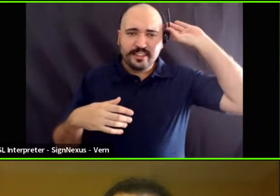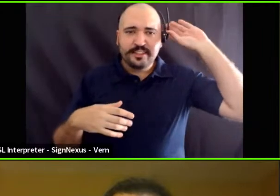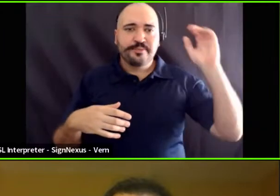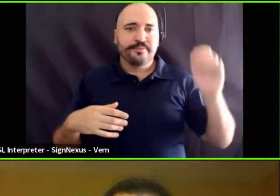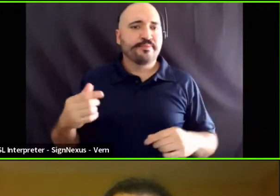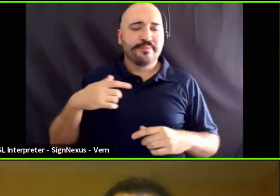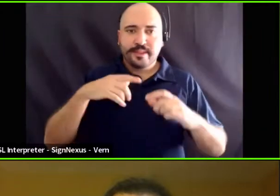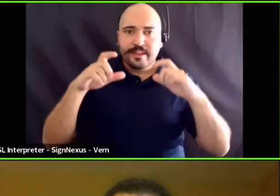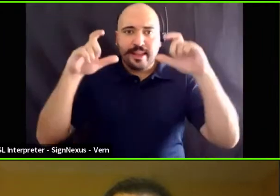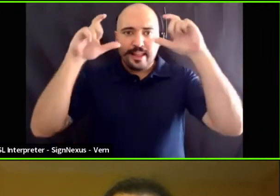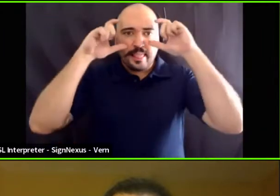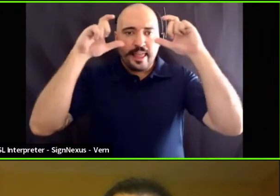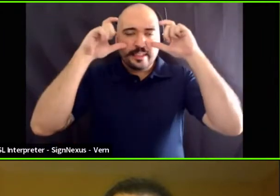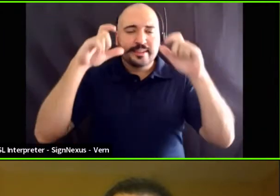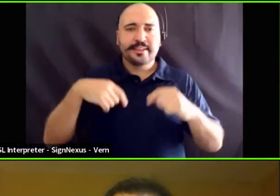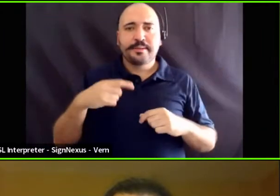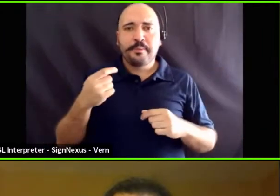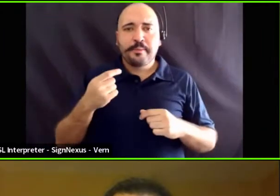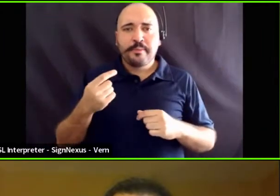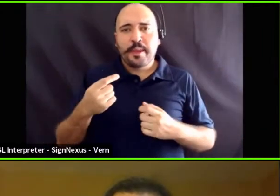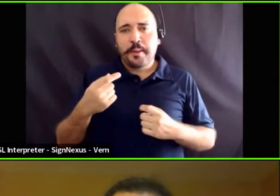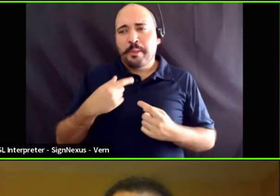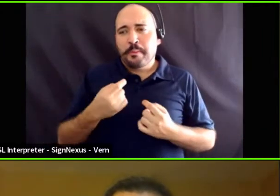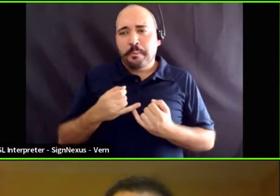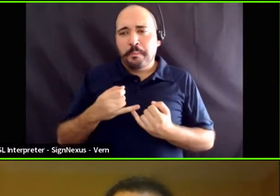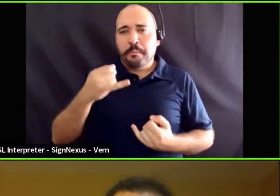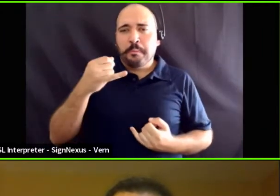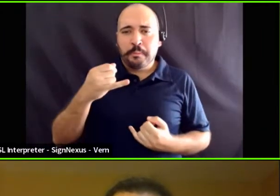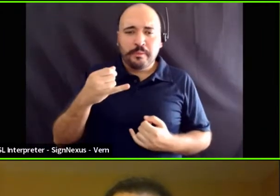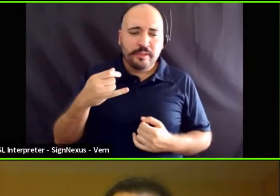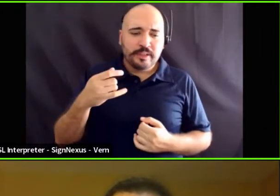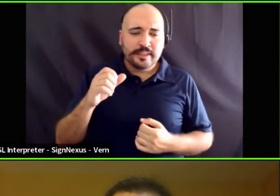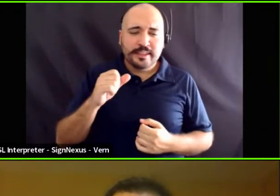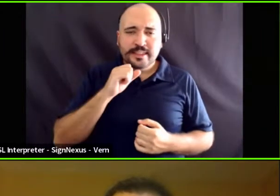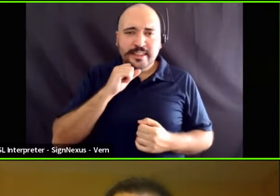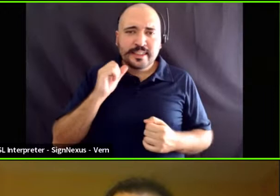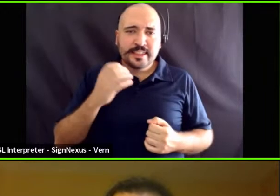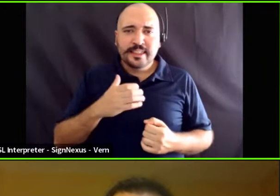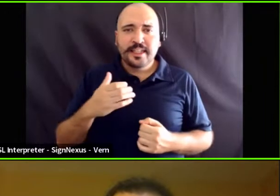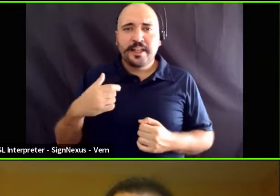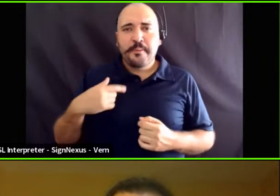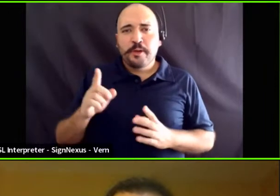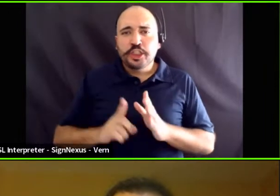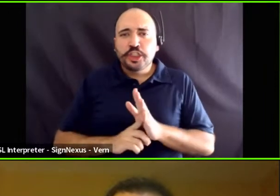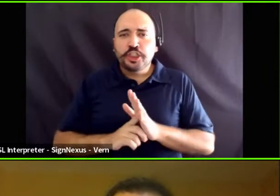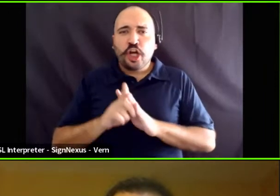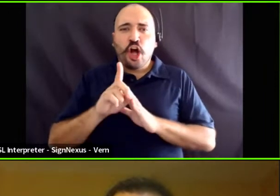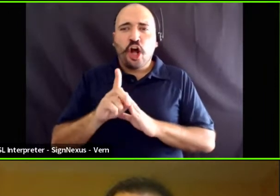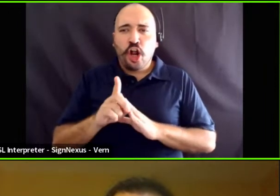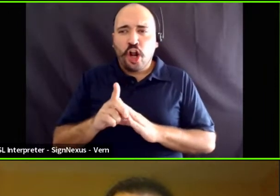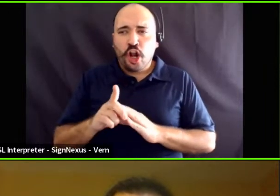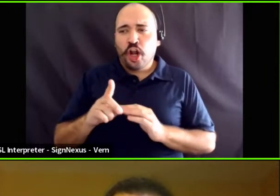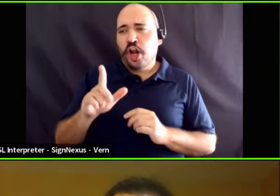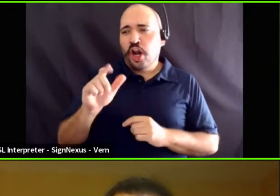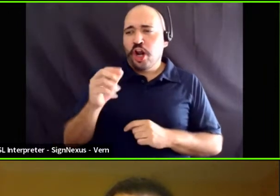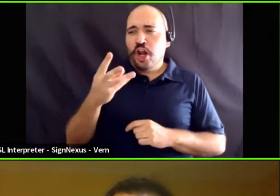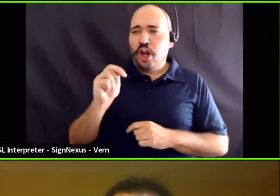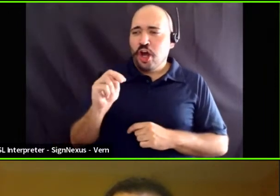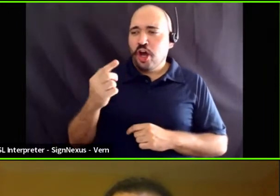a little bit skinny for Santa, or it could be maybe a tall, rather lawn gnome instead of a